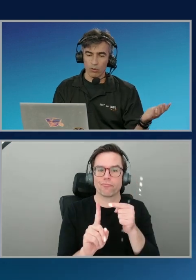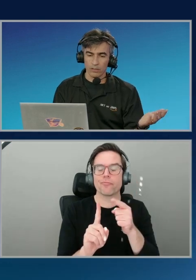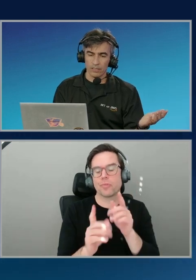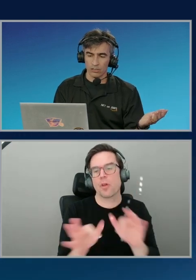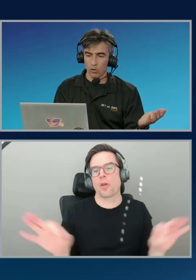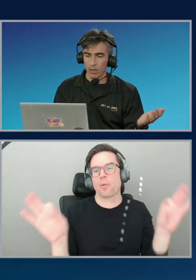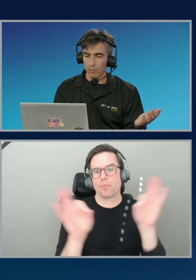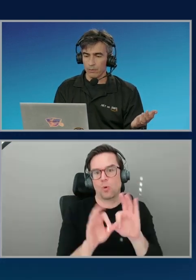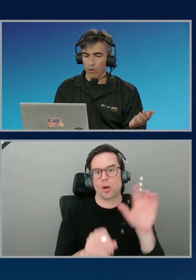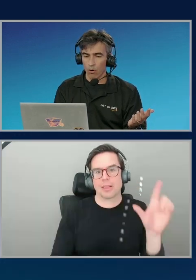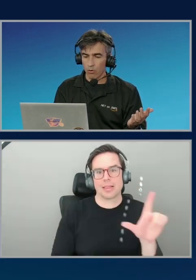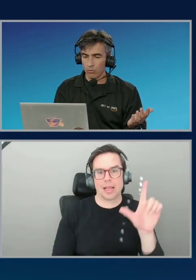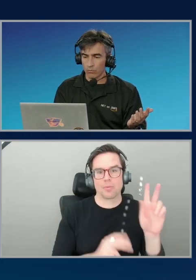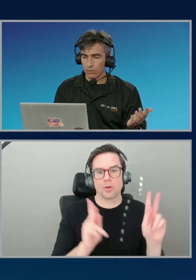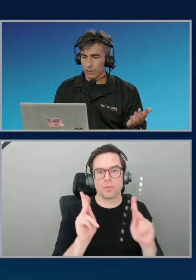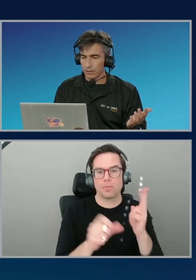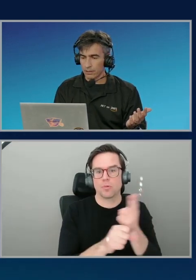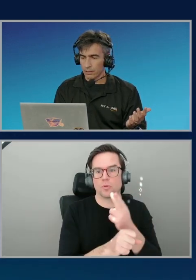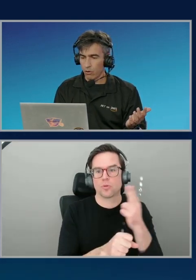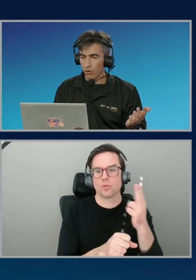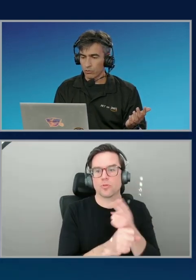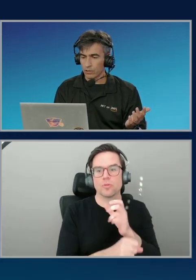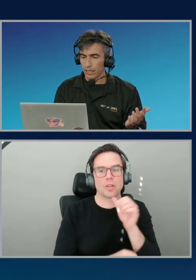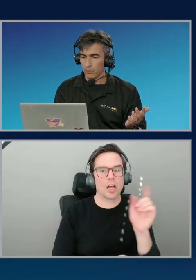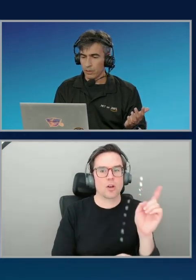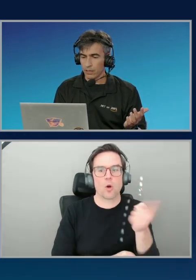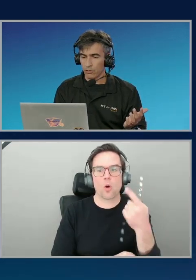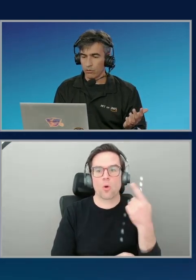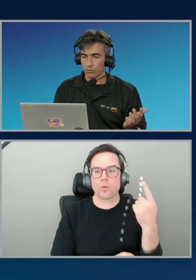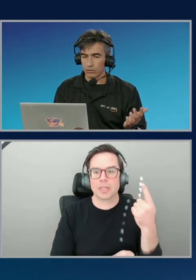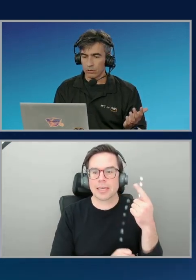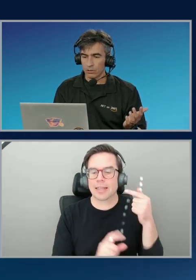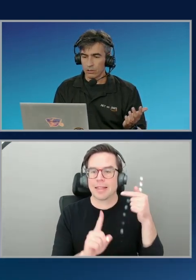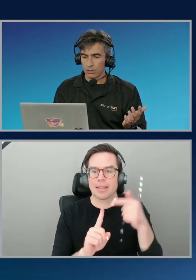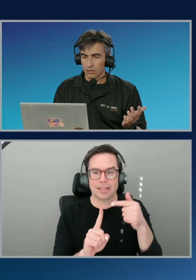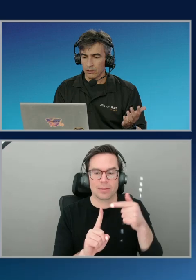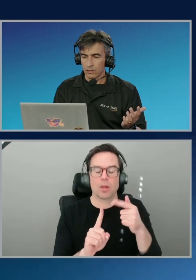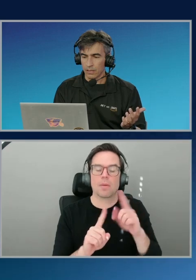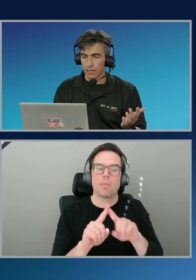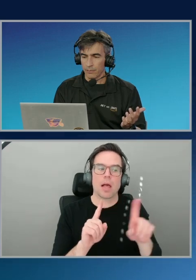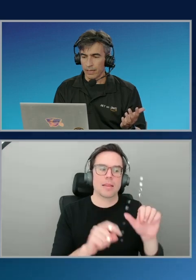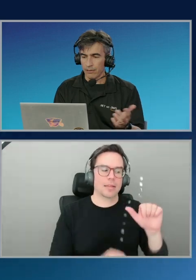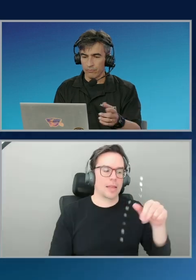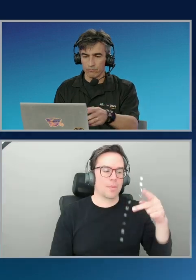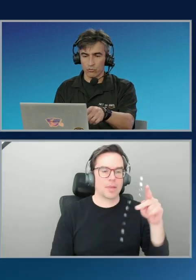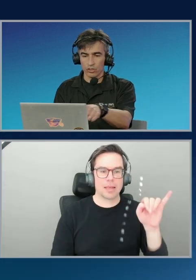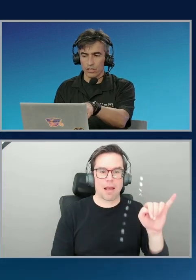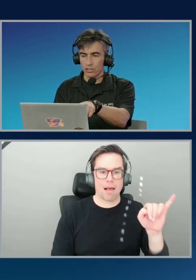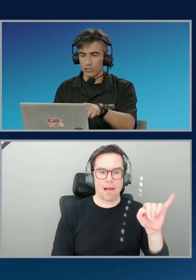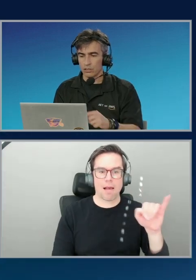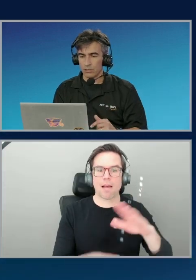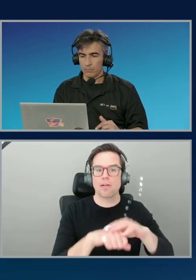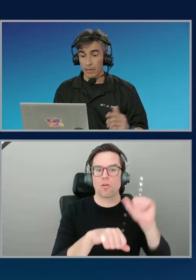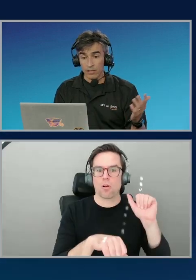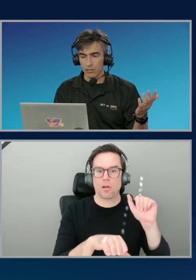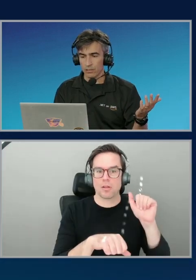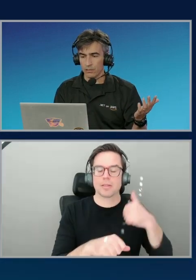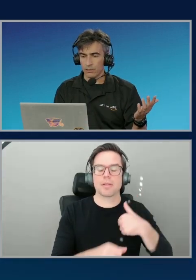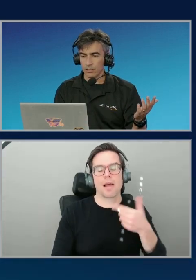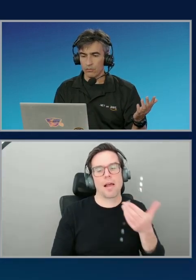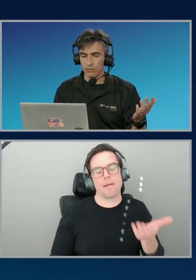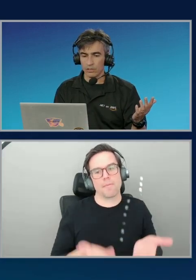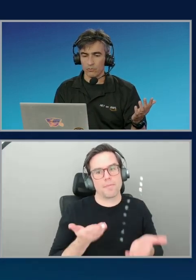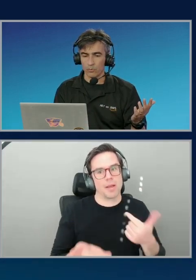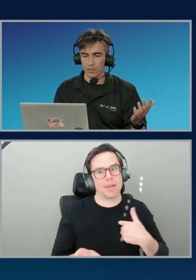then not only system.web, but all the calls, the API calls that I might have to change